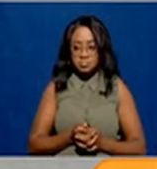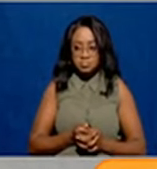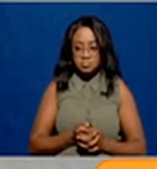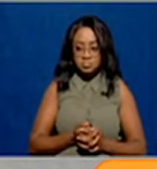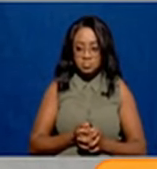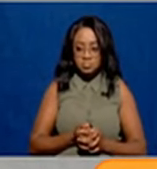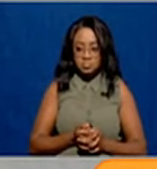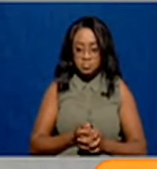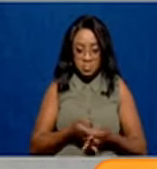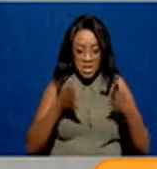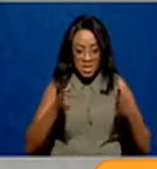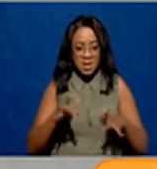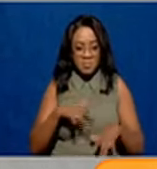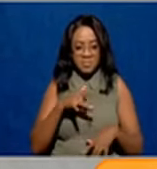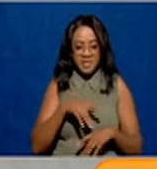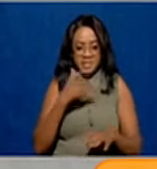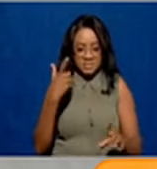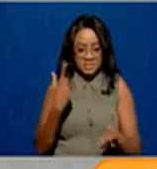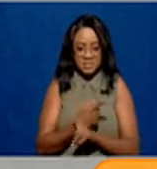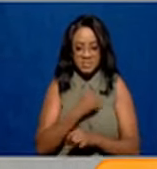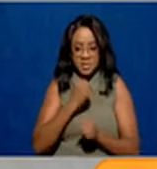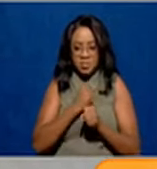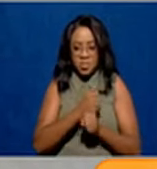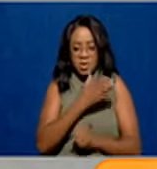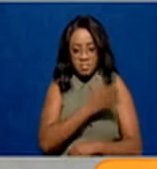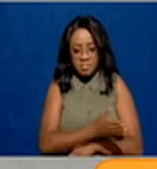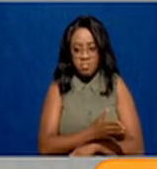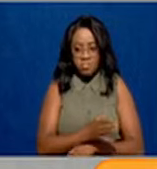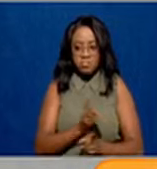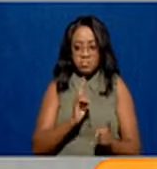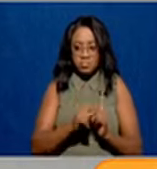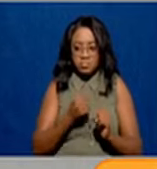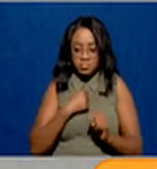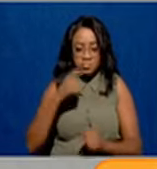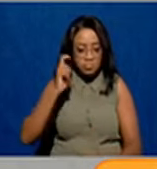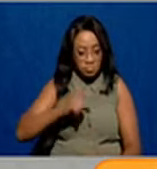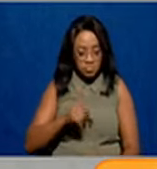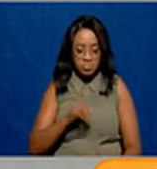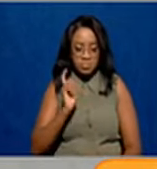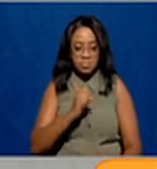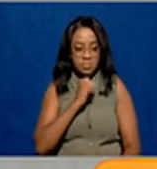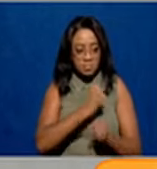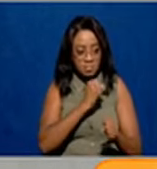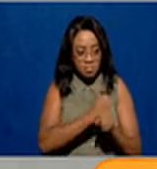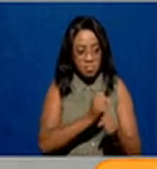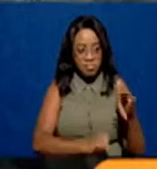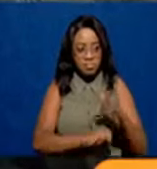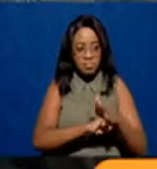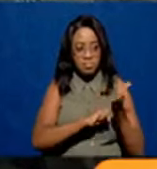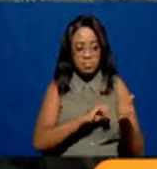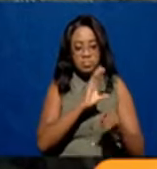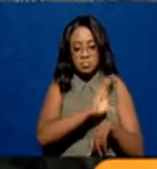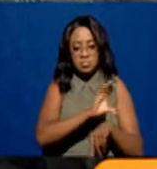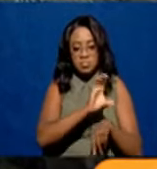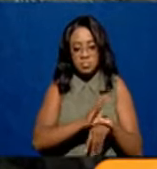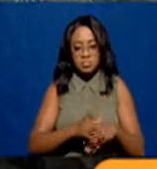to work here, but at the same time, I'm needed to step in and help in the church.